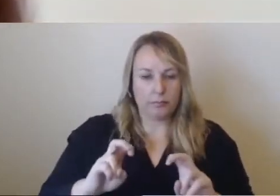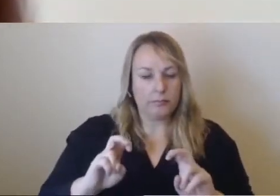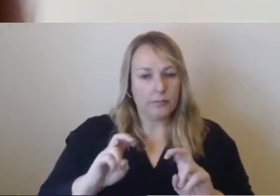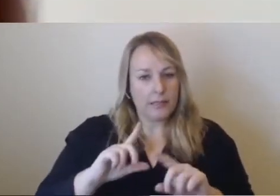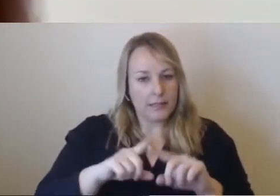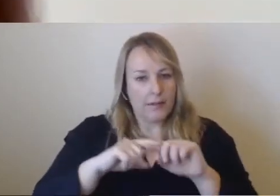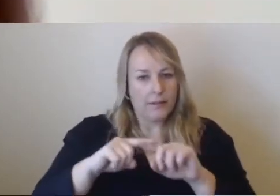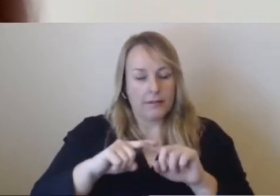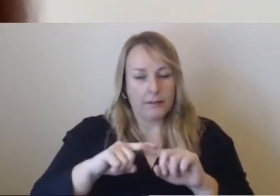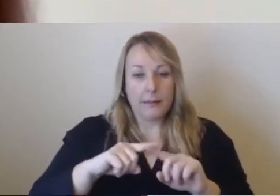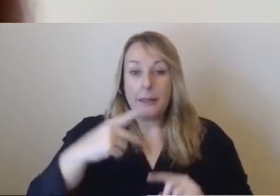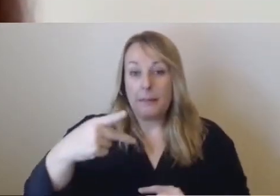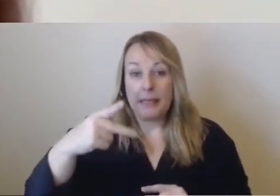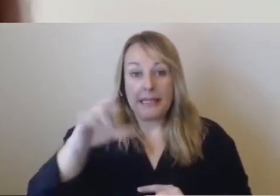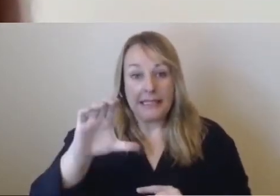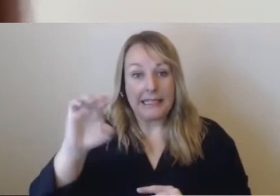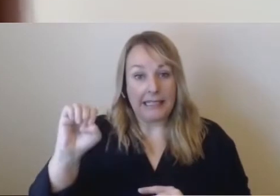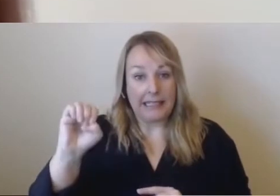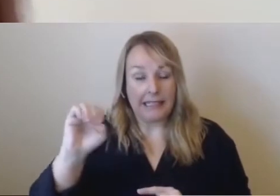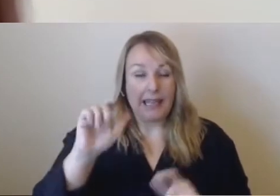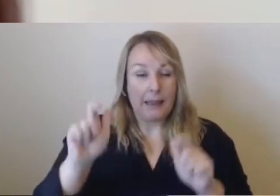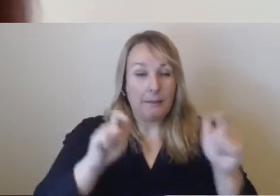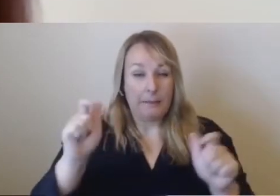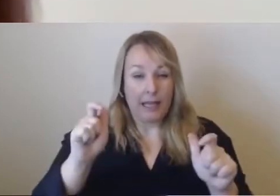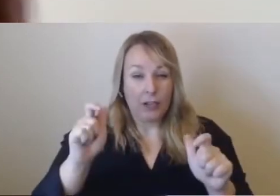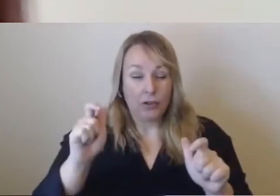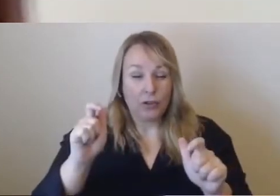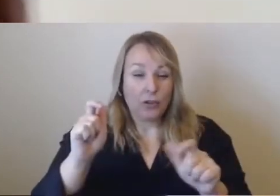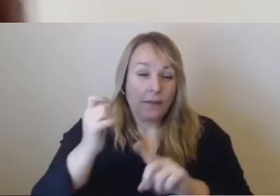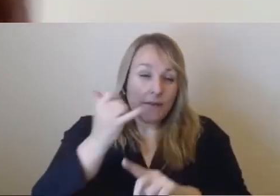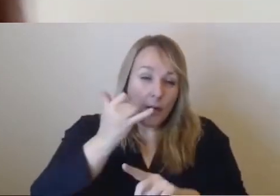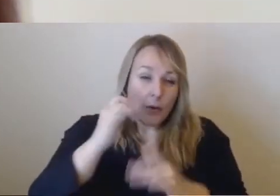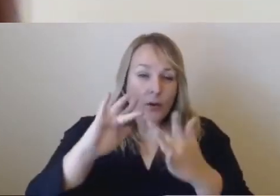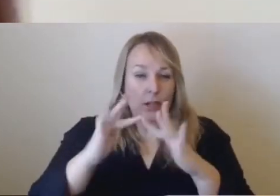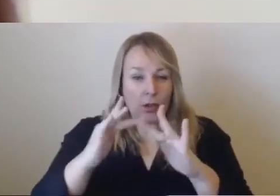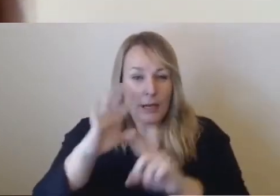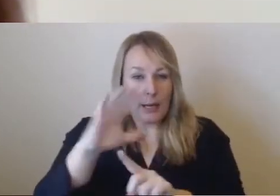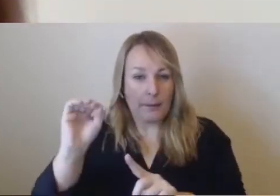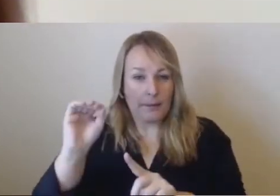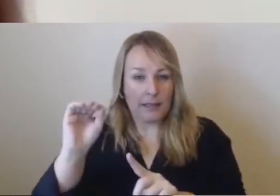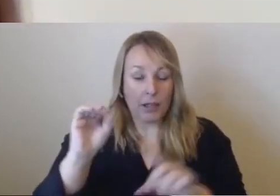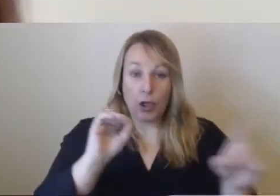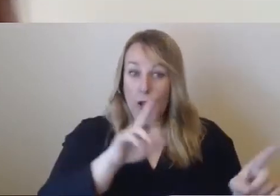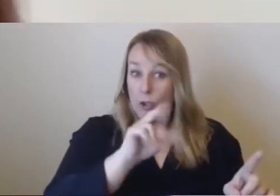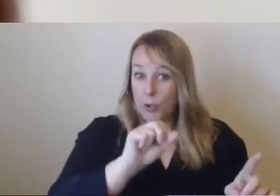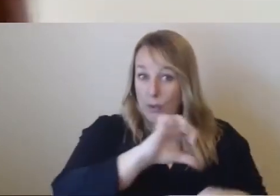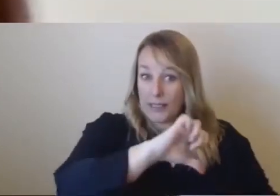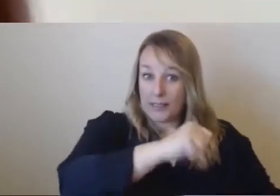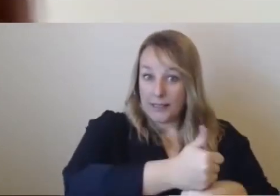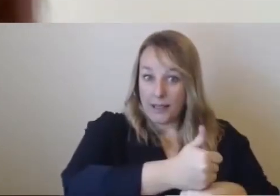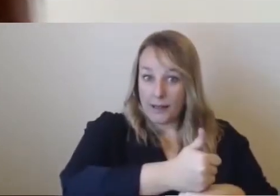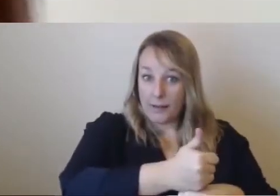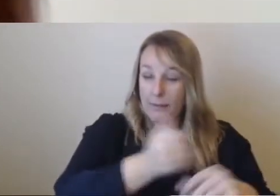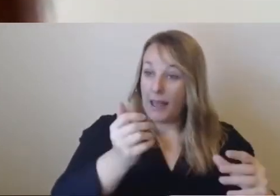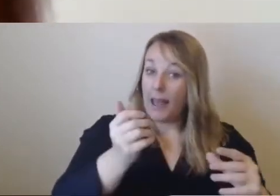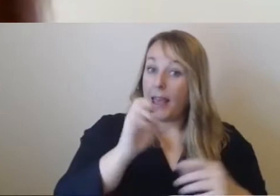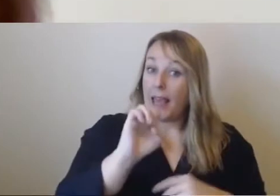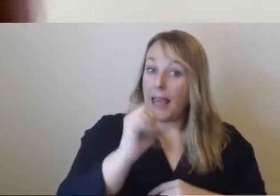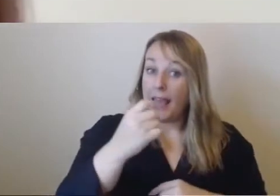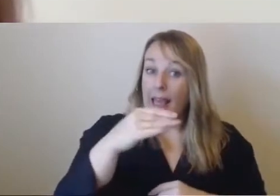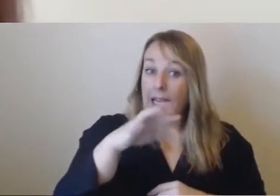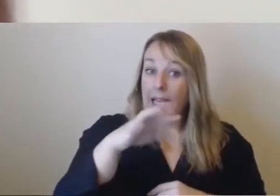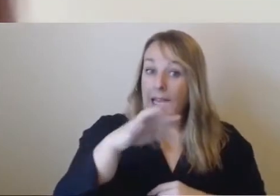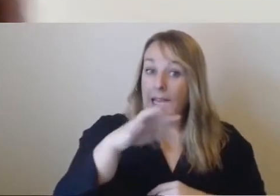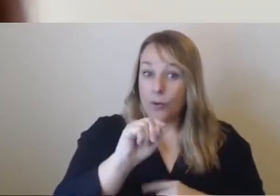major telecommunications company, that when the US put restrictions, export restrictions on components going to